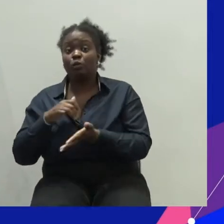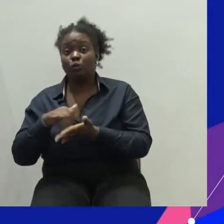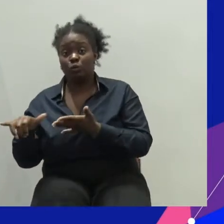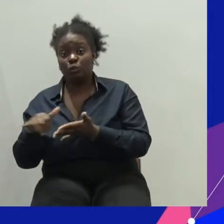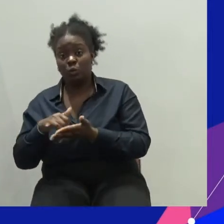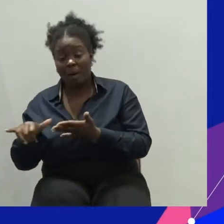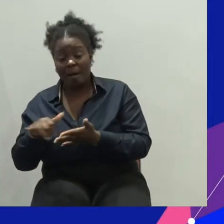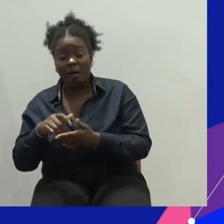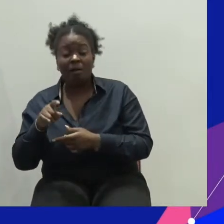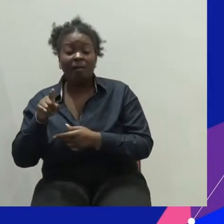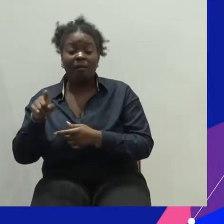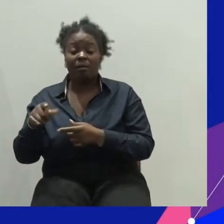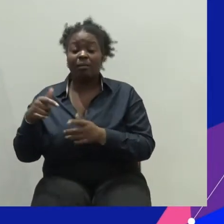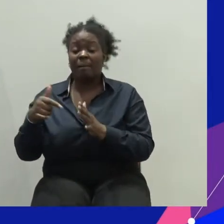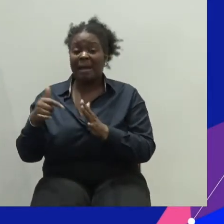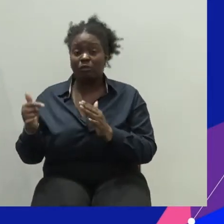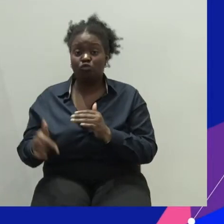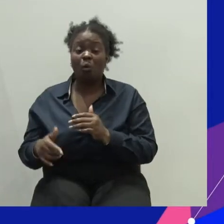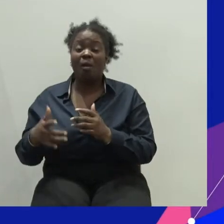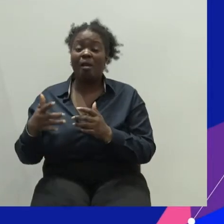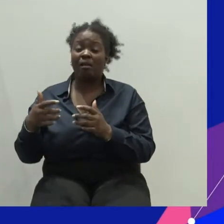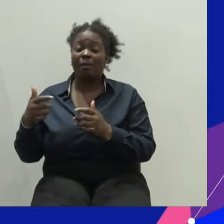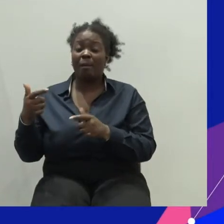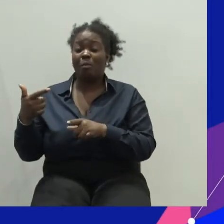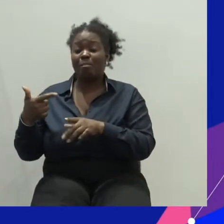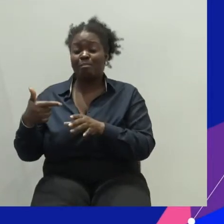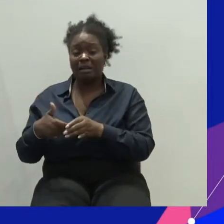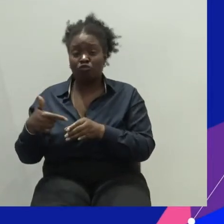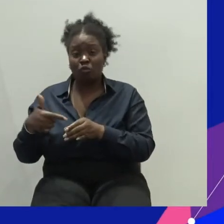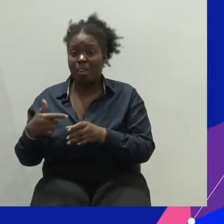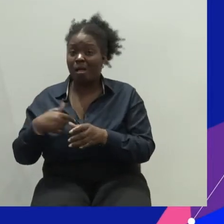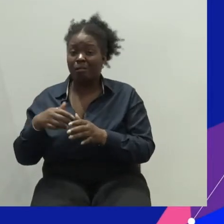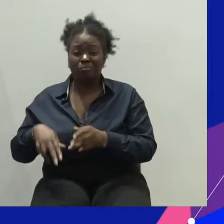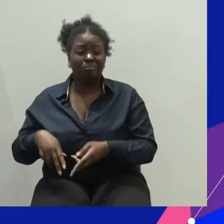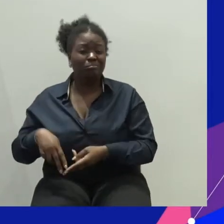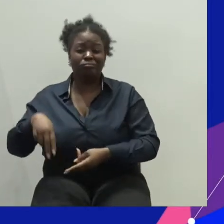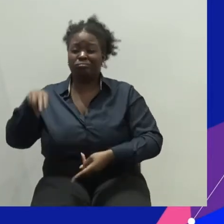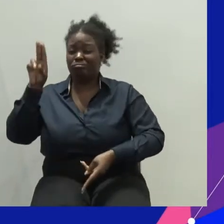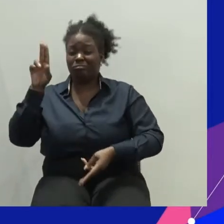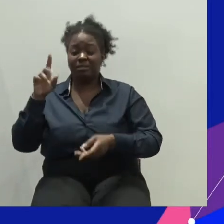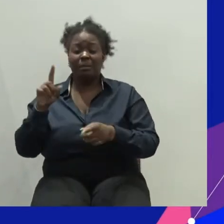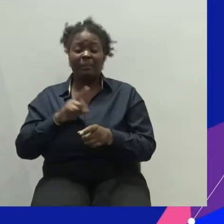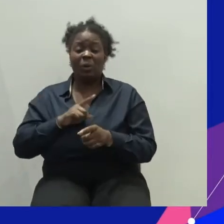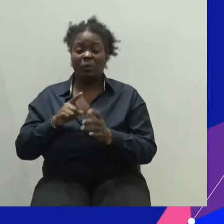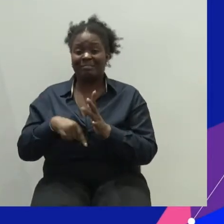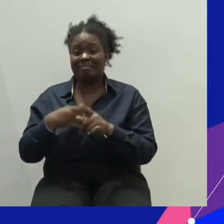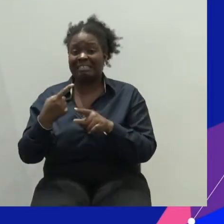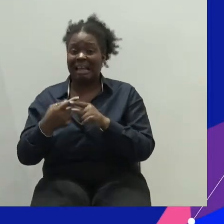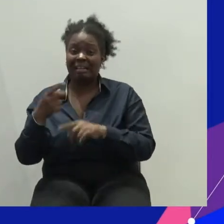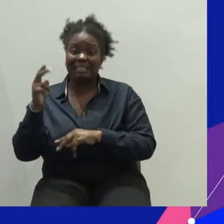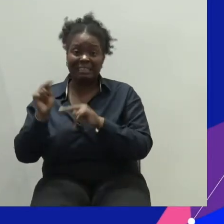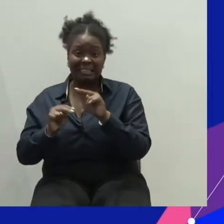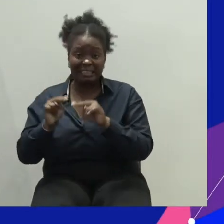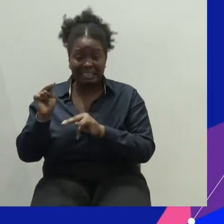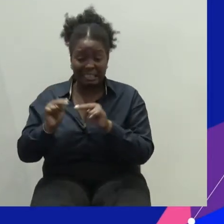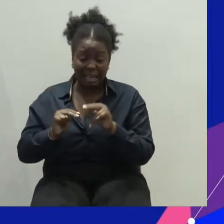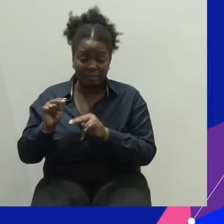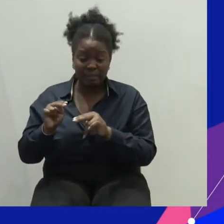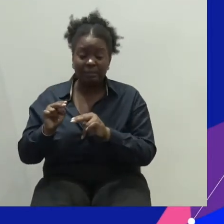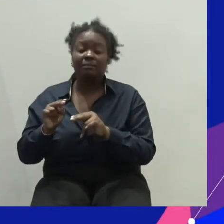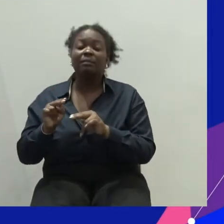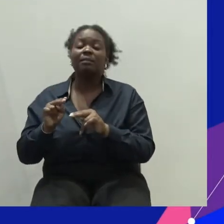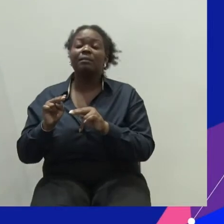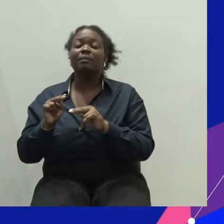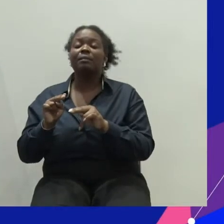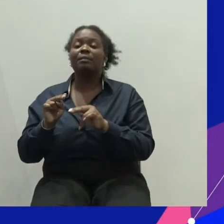is in the US because Europe attempts to have a tax assessment that reflects what the actual cost is,